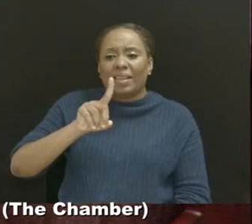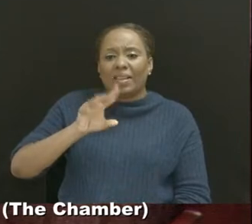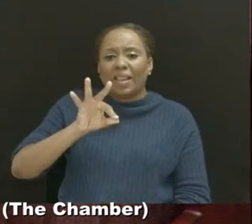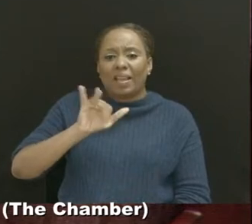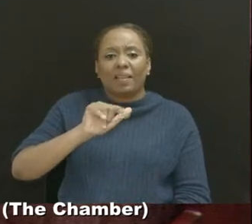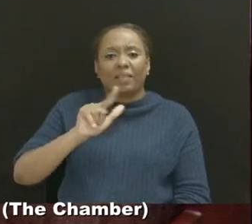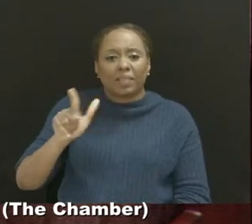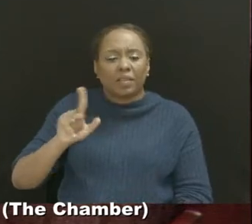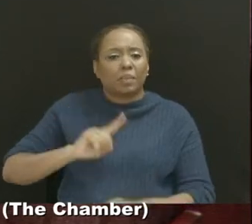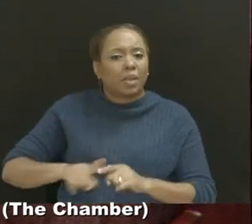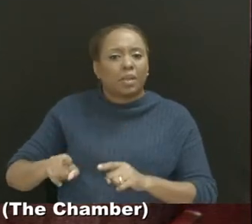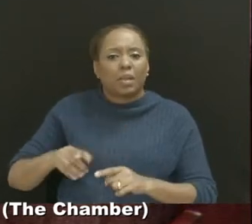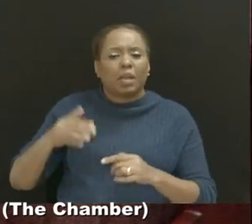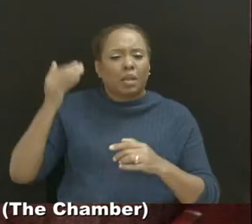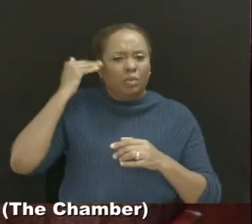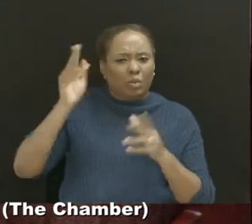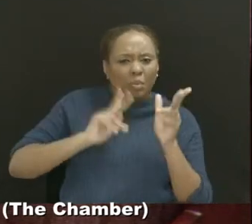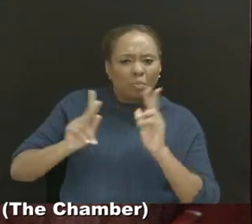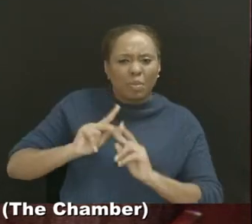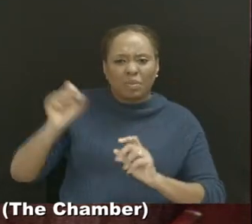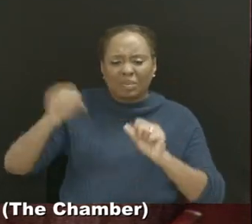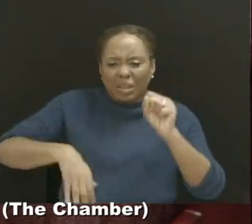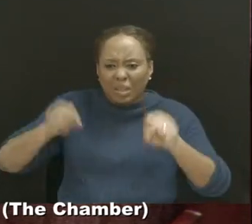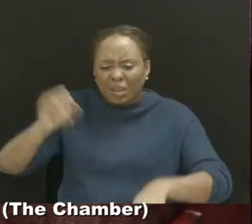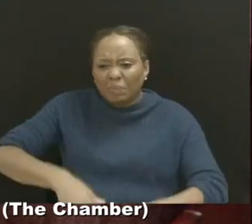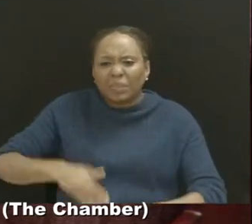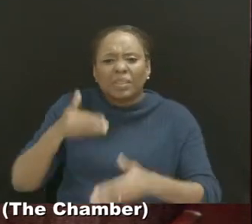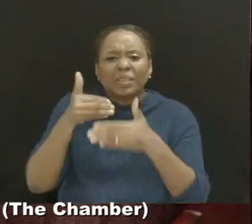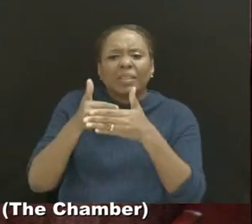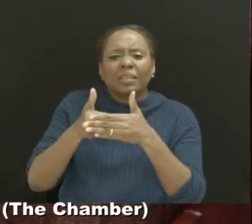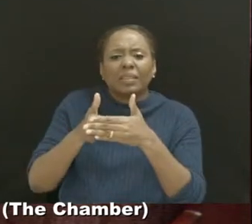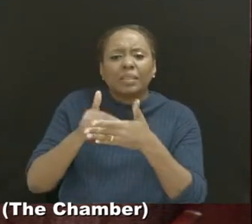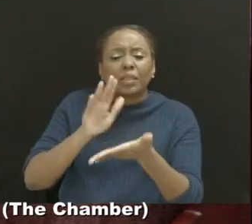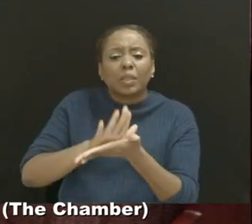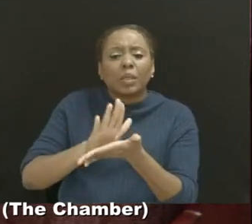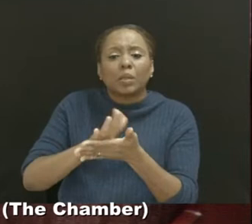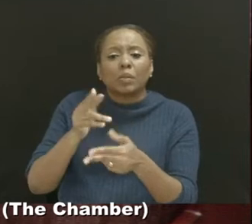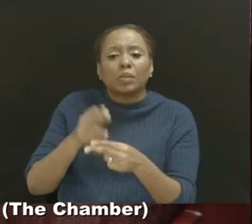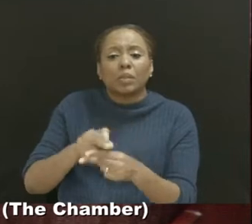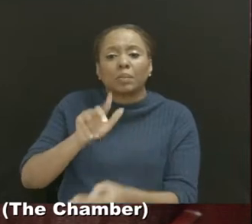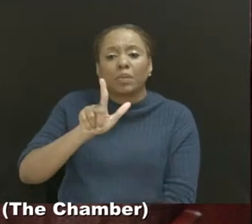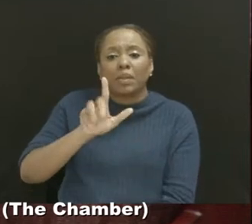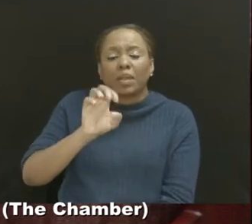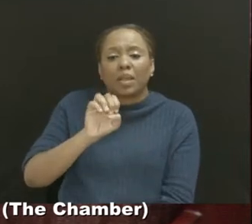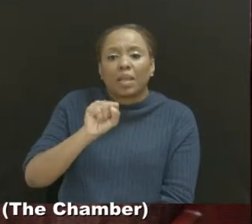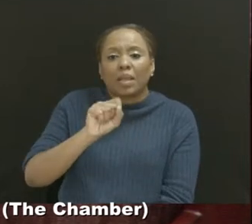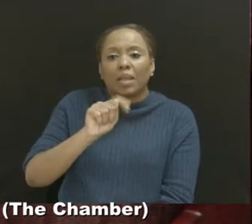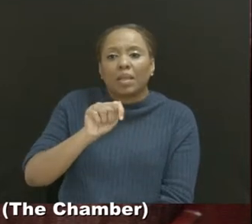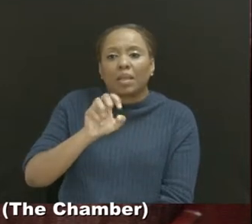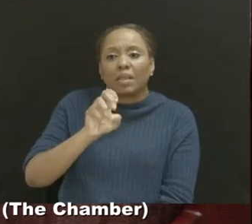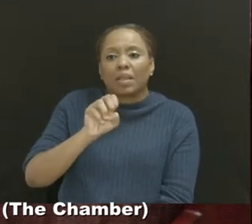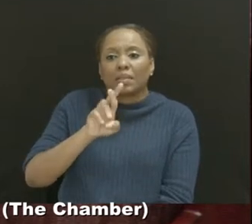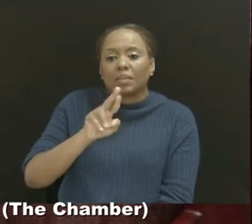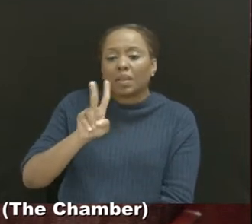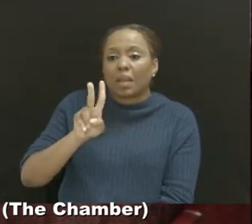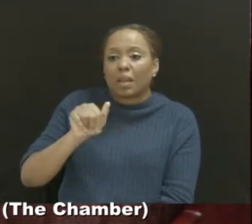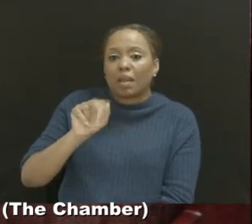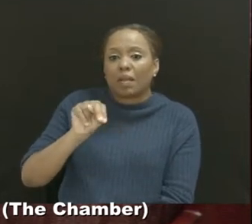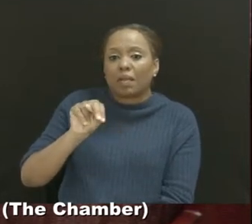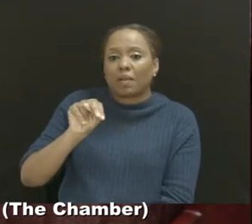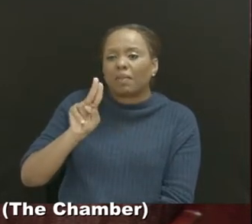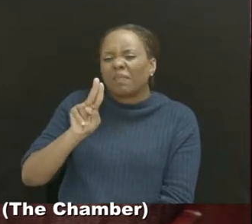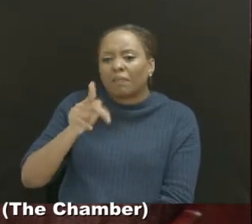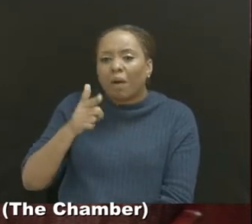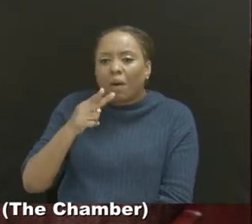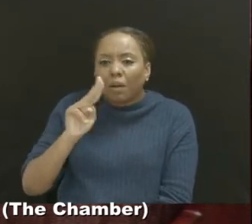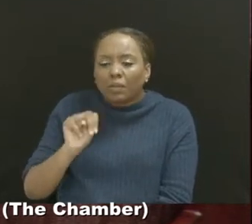School. And it therefore frightens me, because people put their garbage in the vehicles and drop it in the nearest gully. So